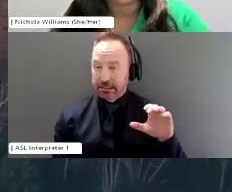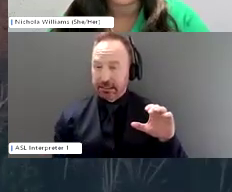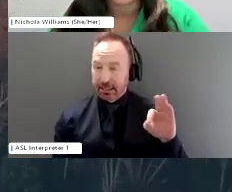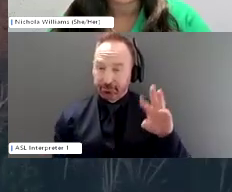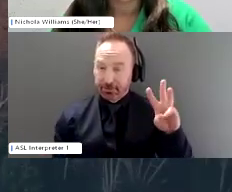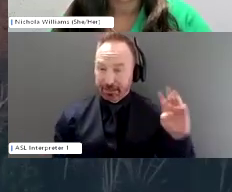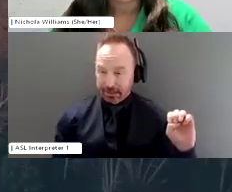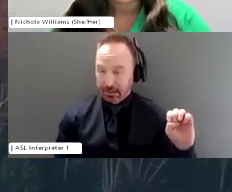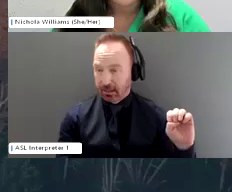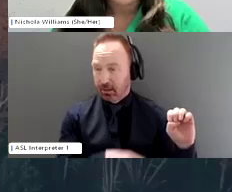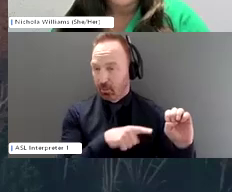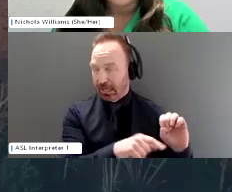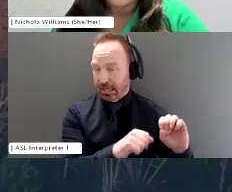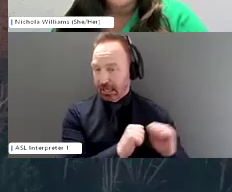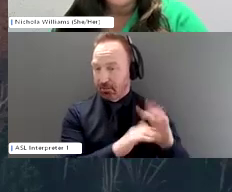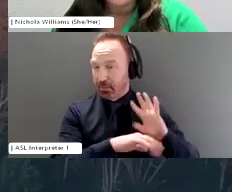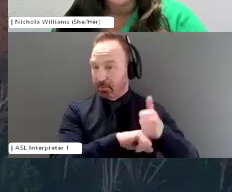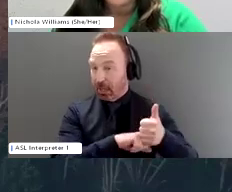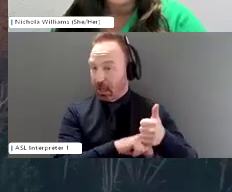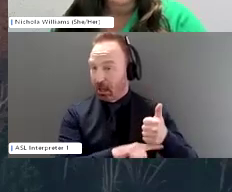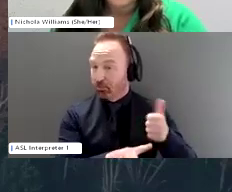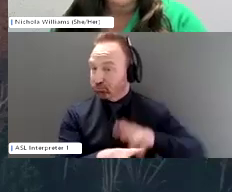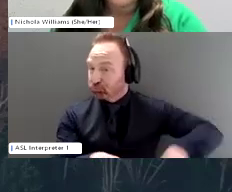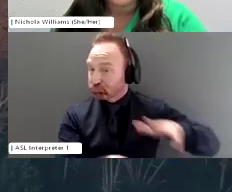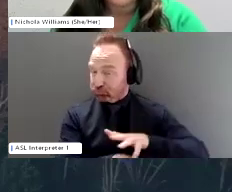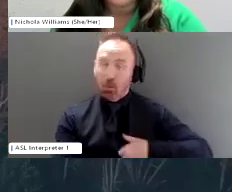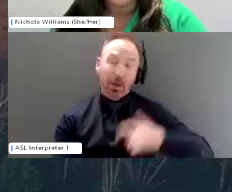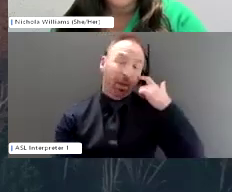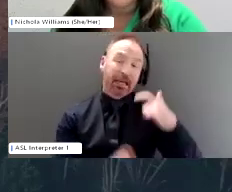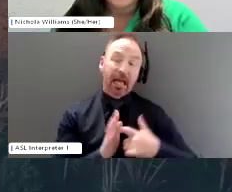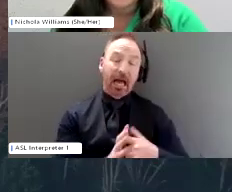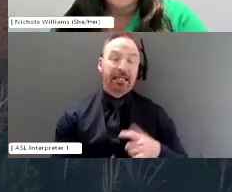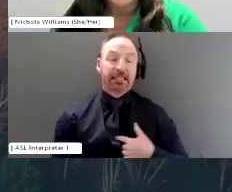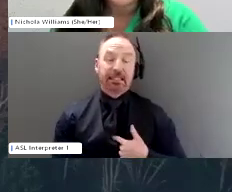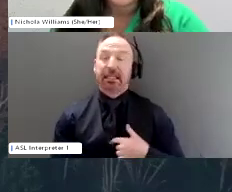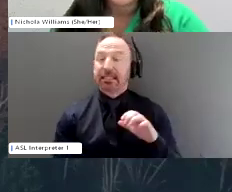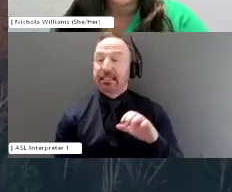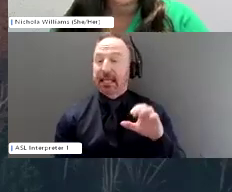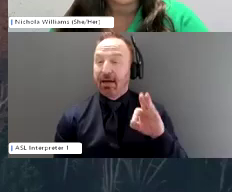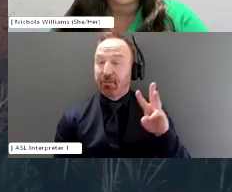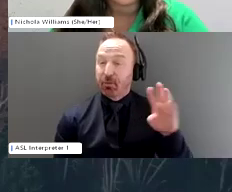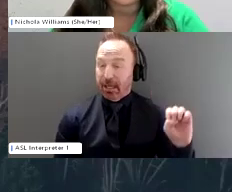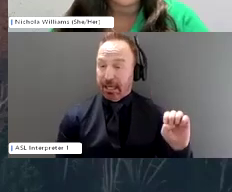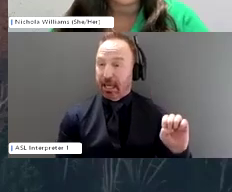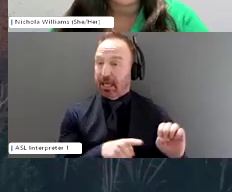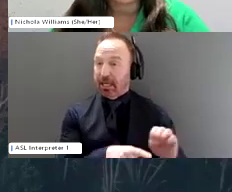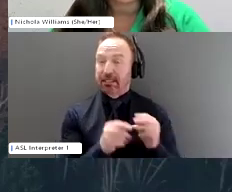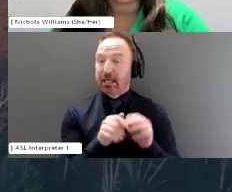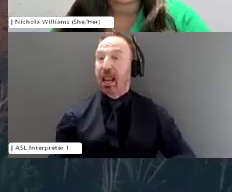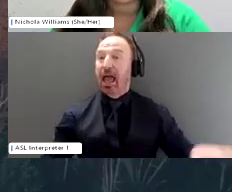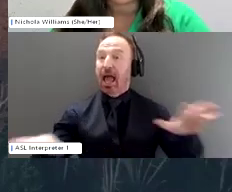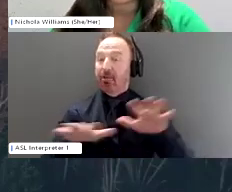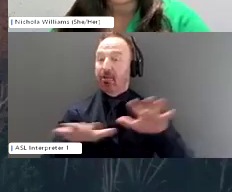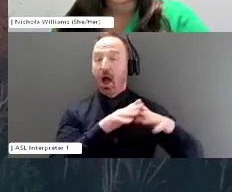on. We recognize that the Canadian Centre for Women's Empowerment, CCFWE, is located on the unceded territory